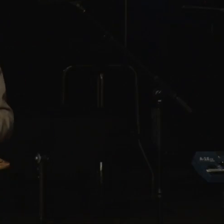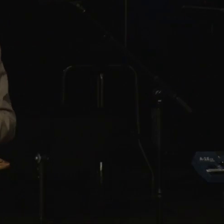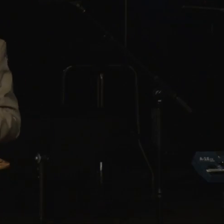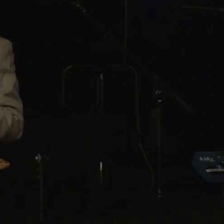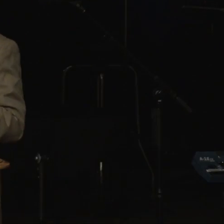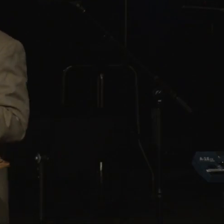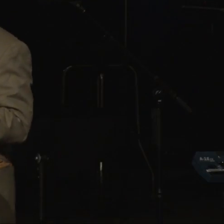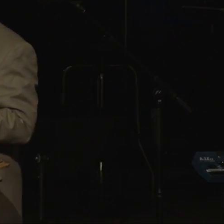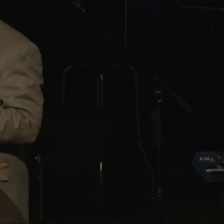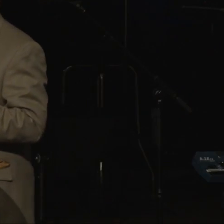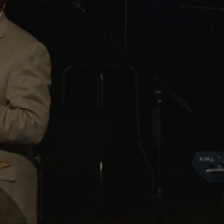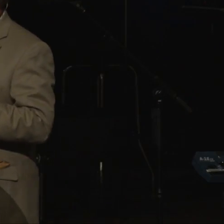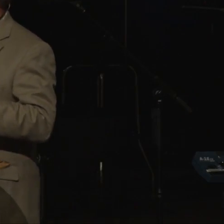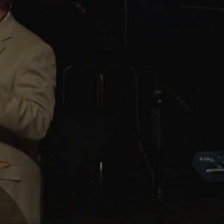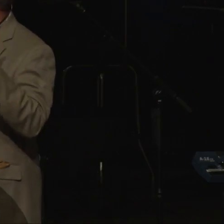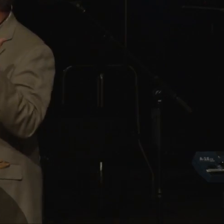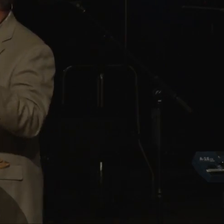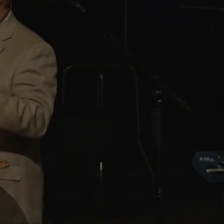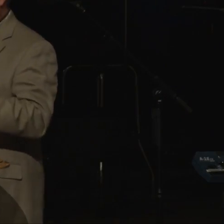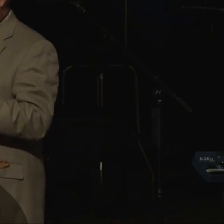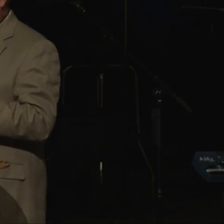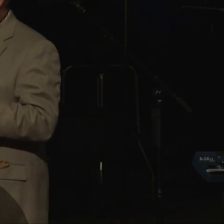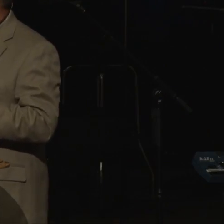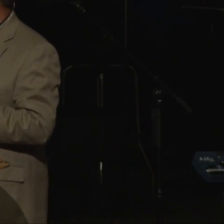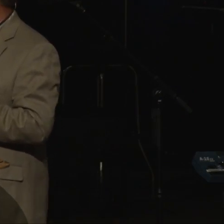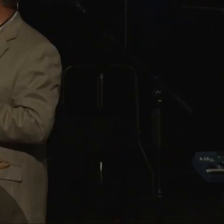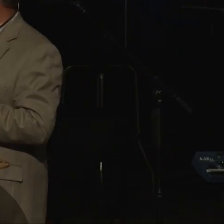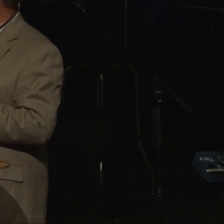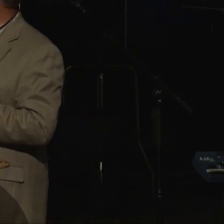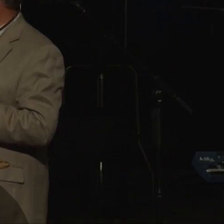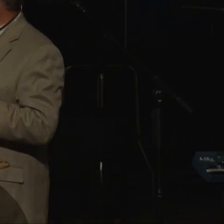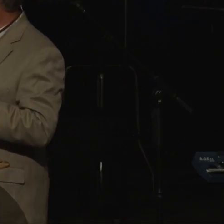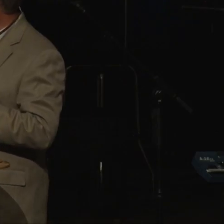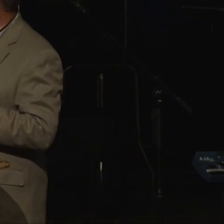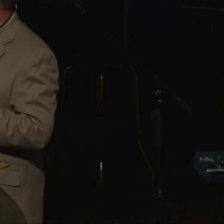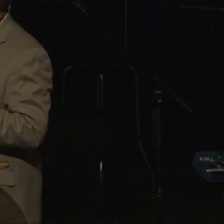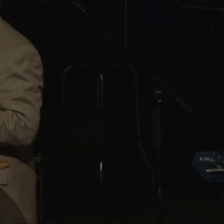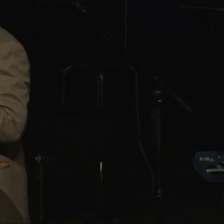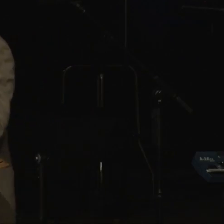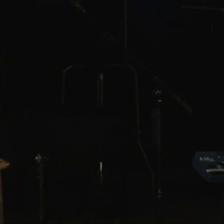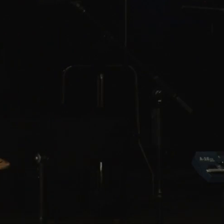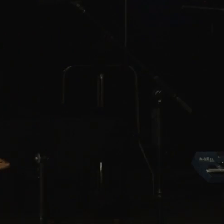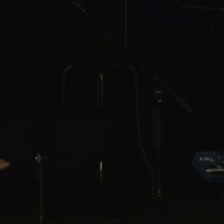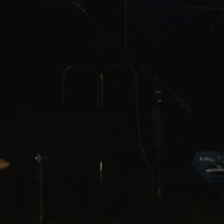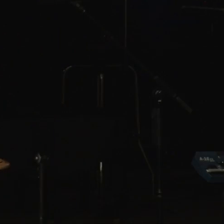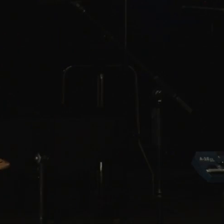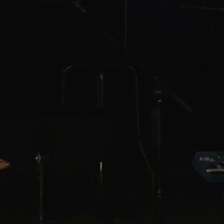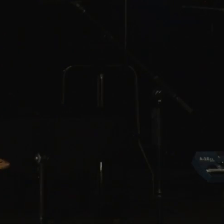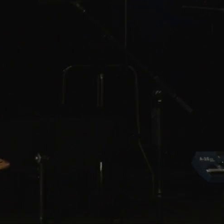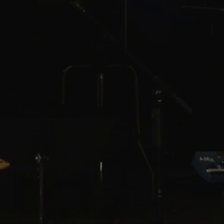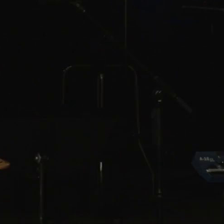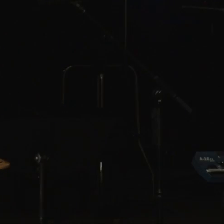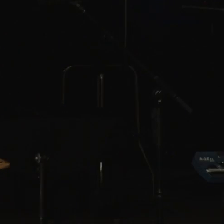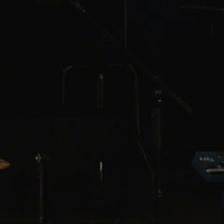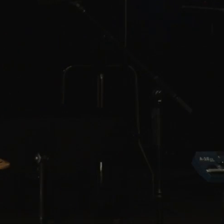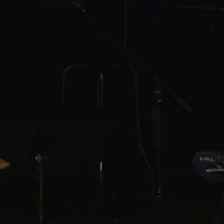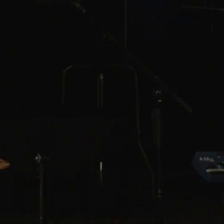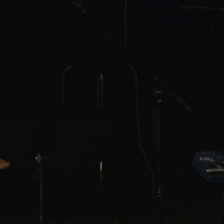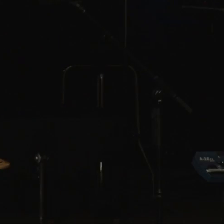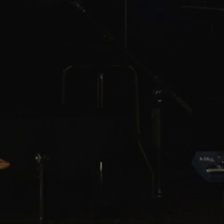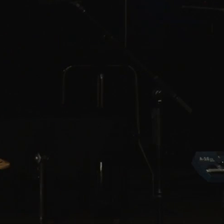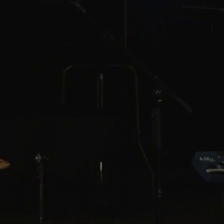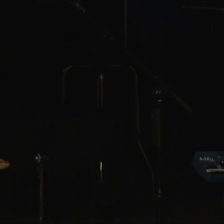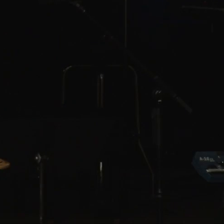of faith. We're going to look at Abraham and his faith to follow and faith to trust. Moses, his faith to resist temptation